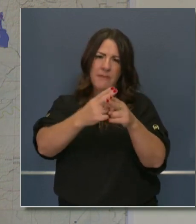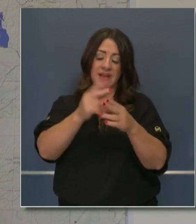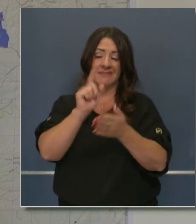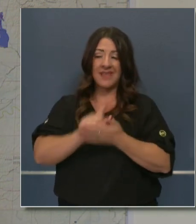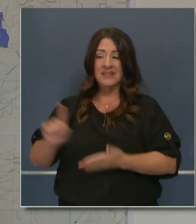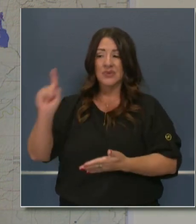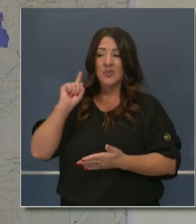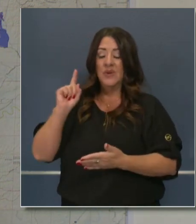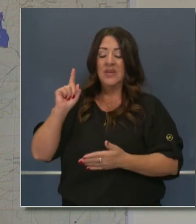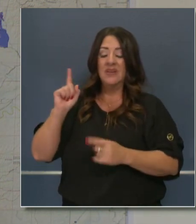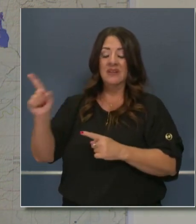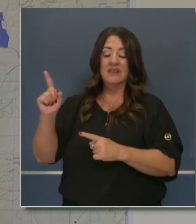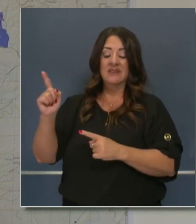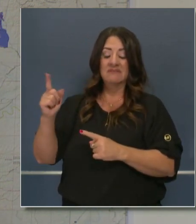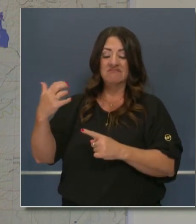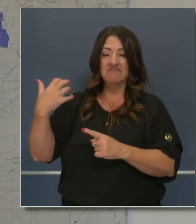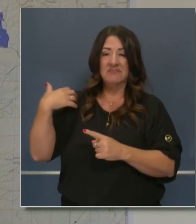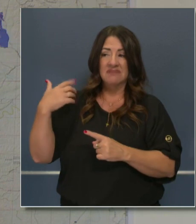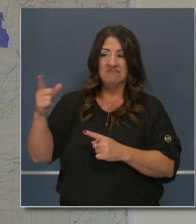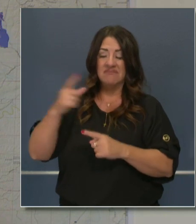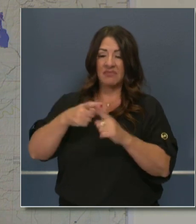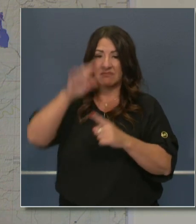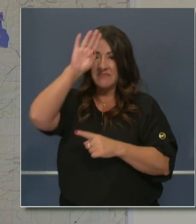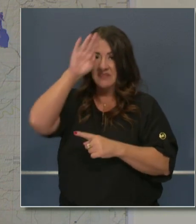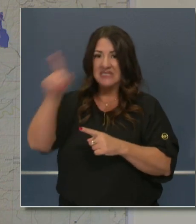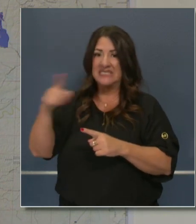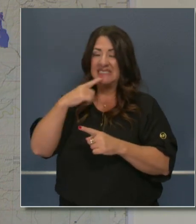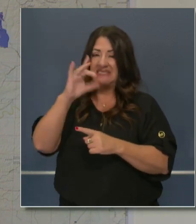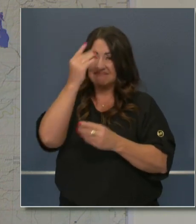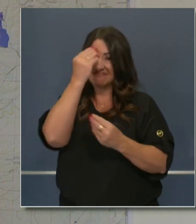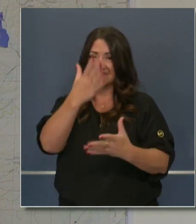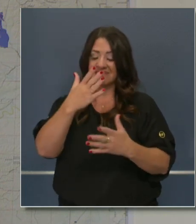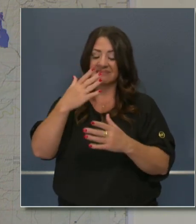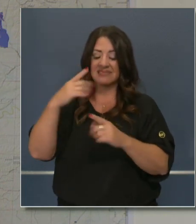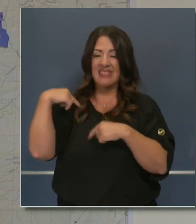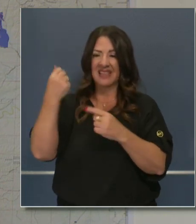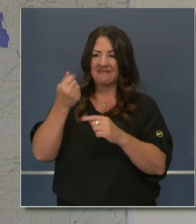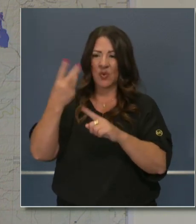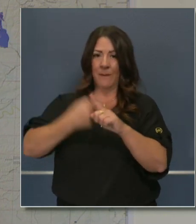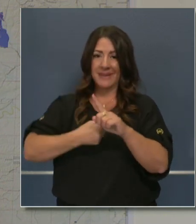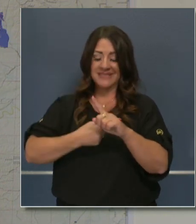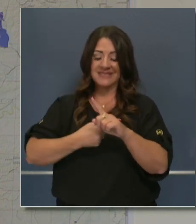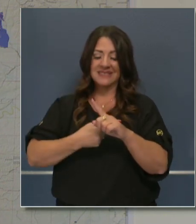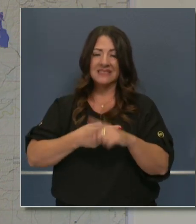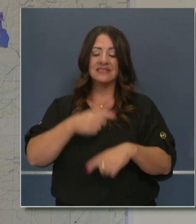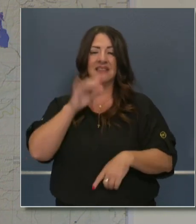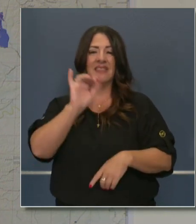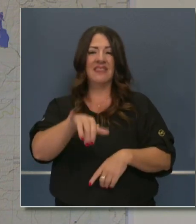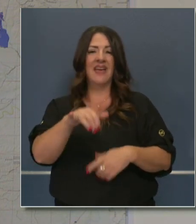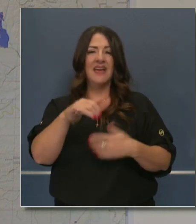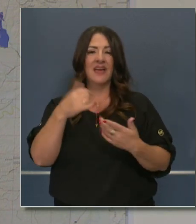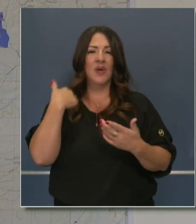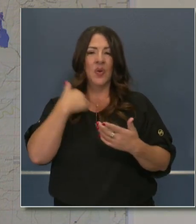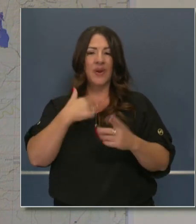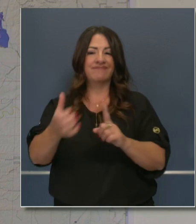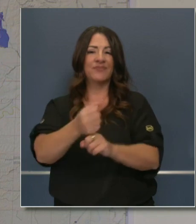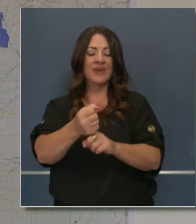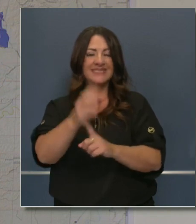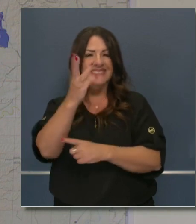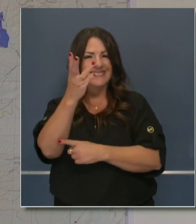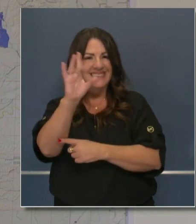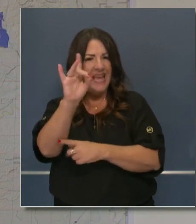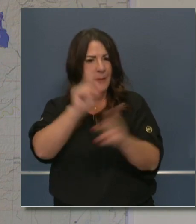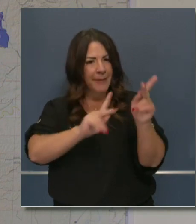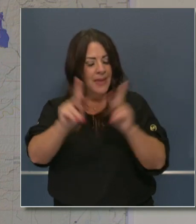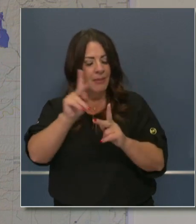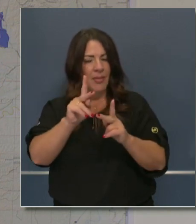talking, over the course of time, in the last couple of months, made 68 arrests for